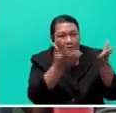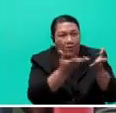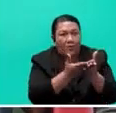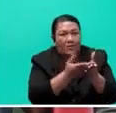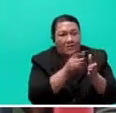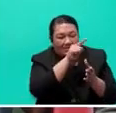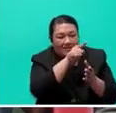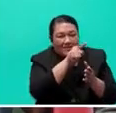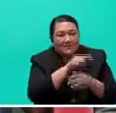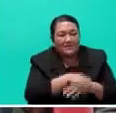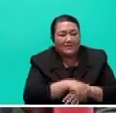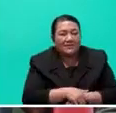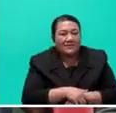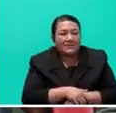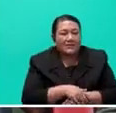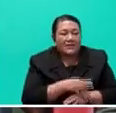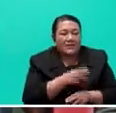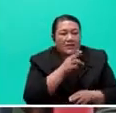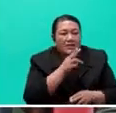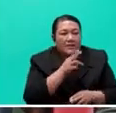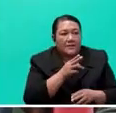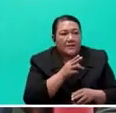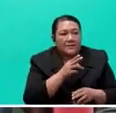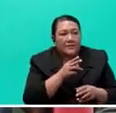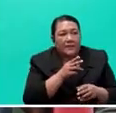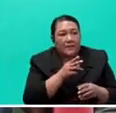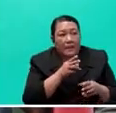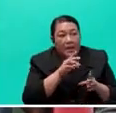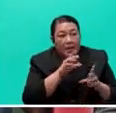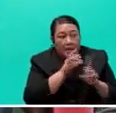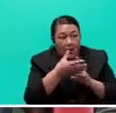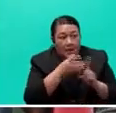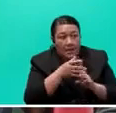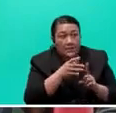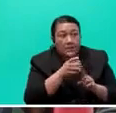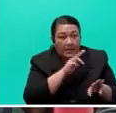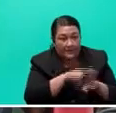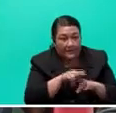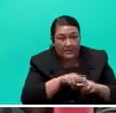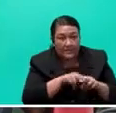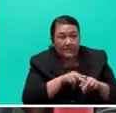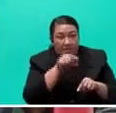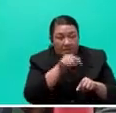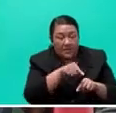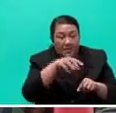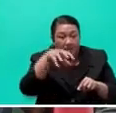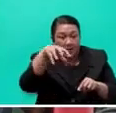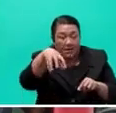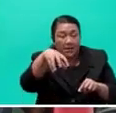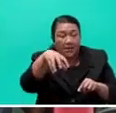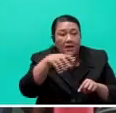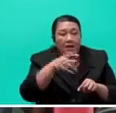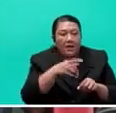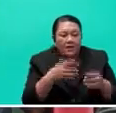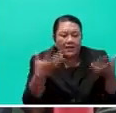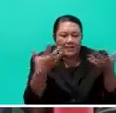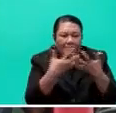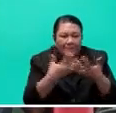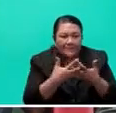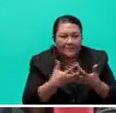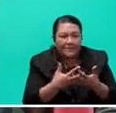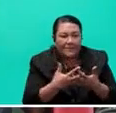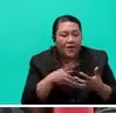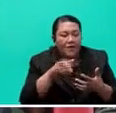successful nomination of potential World Heritage Places in Fiji that meets the criteria for nomination set by the Council.